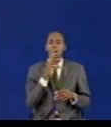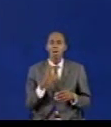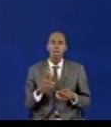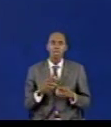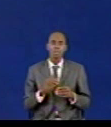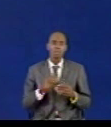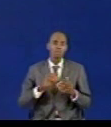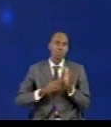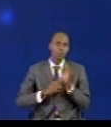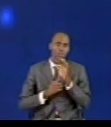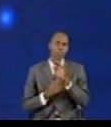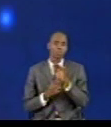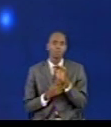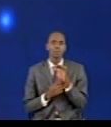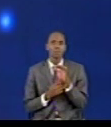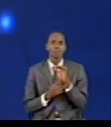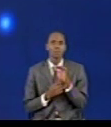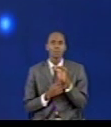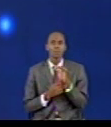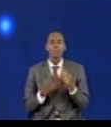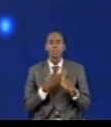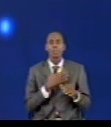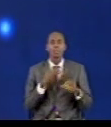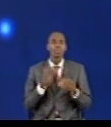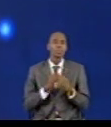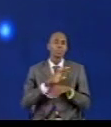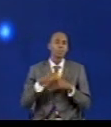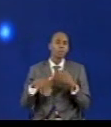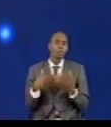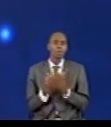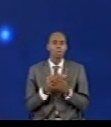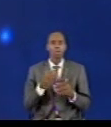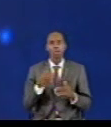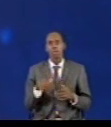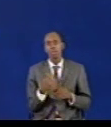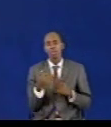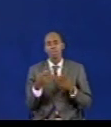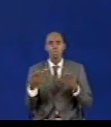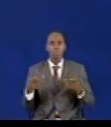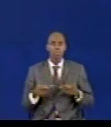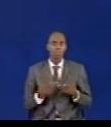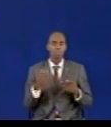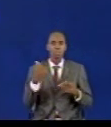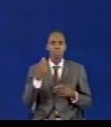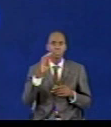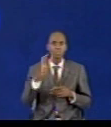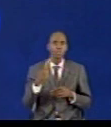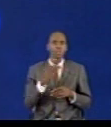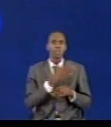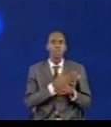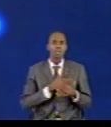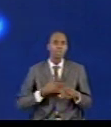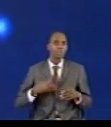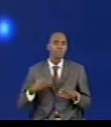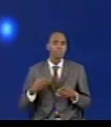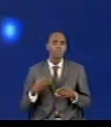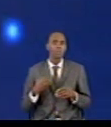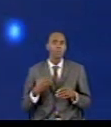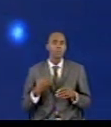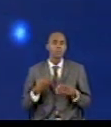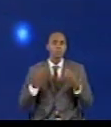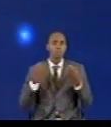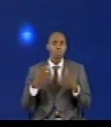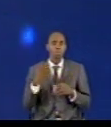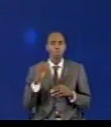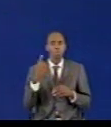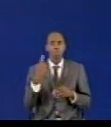the palace and in all other places. Verse 14. And many of the brethren